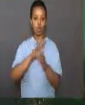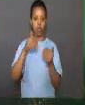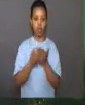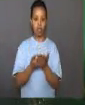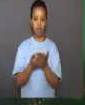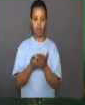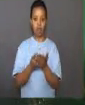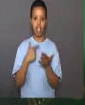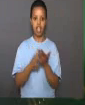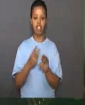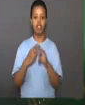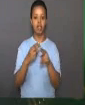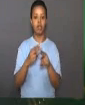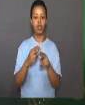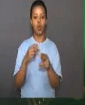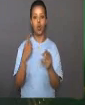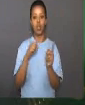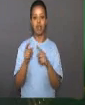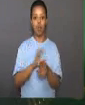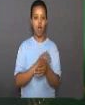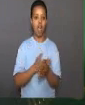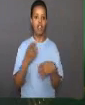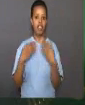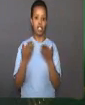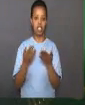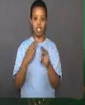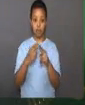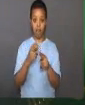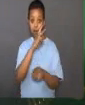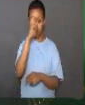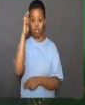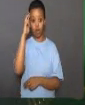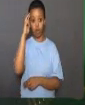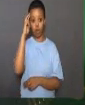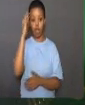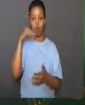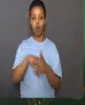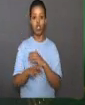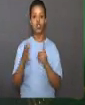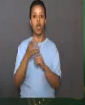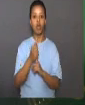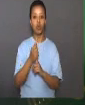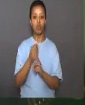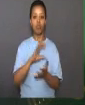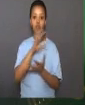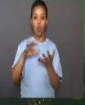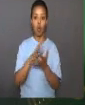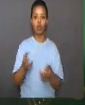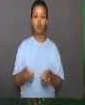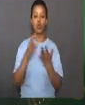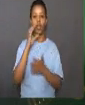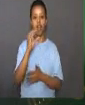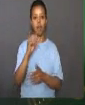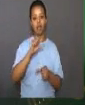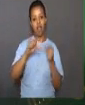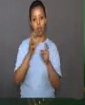They are called carbohydrates because the compounds have many carbon